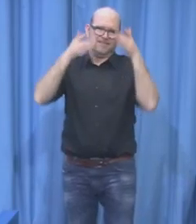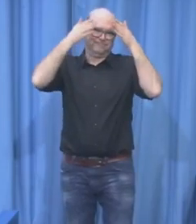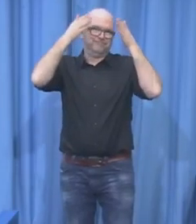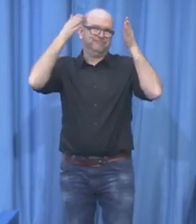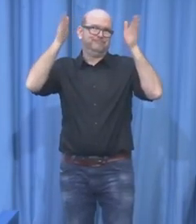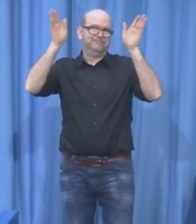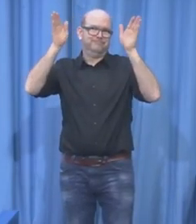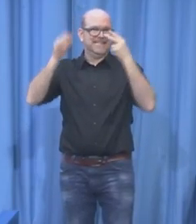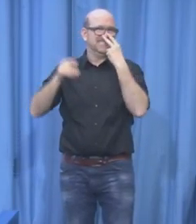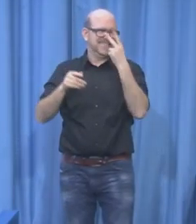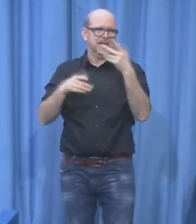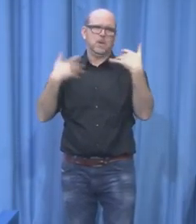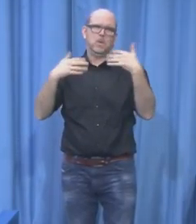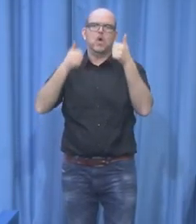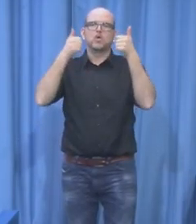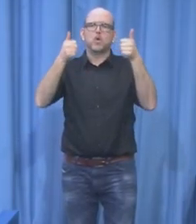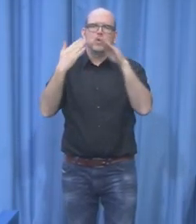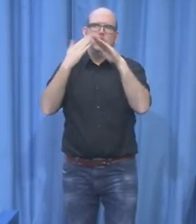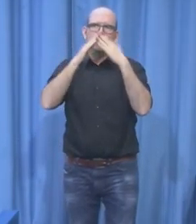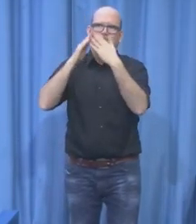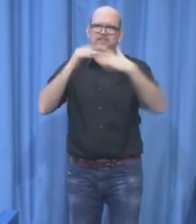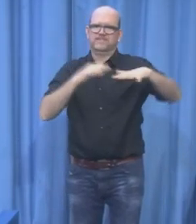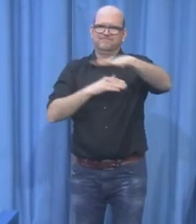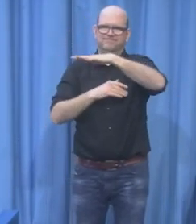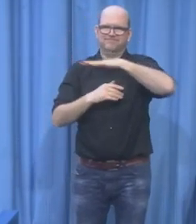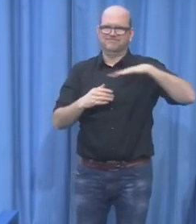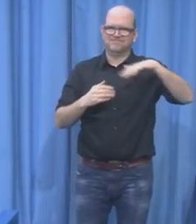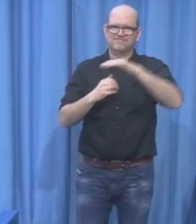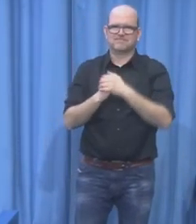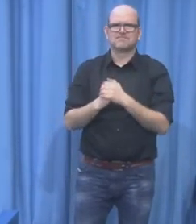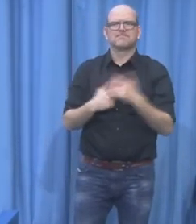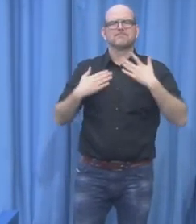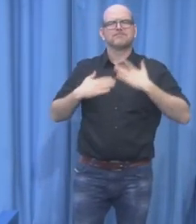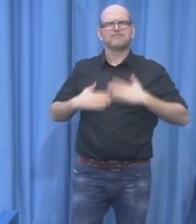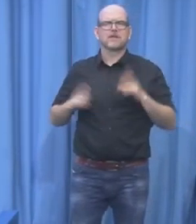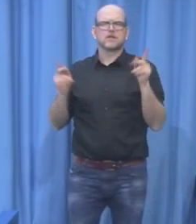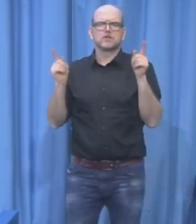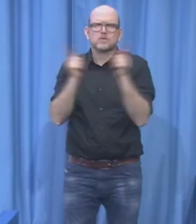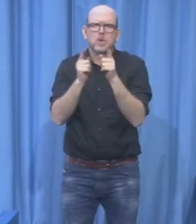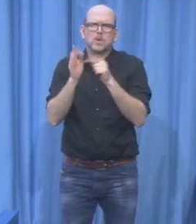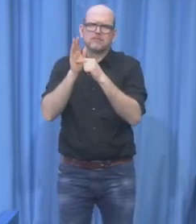just want to show you just 2 minutes of a DVD and that's it. Thanks very much.